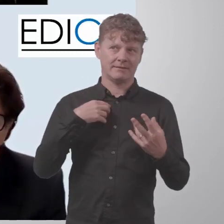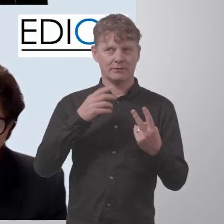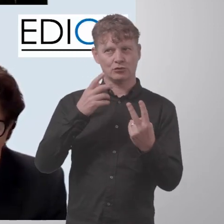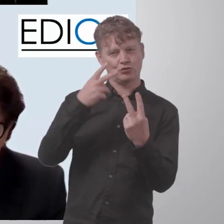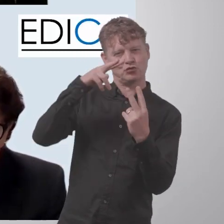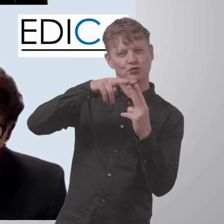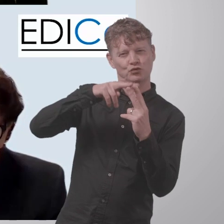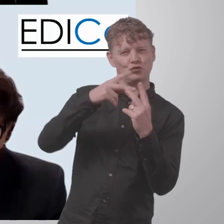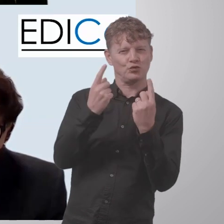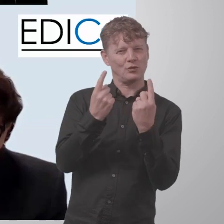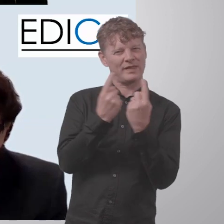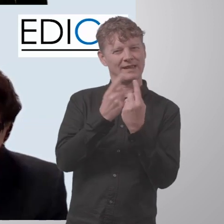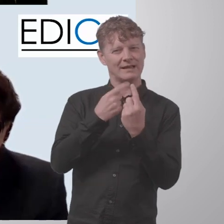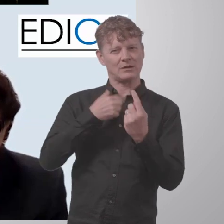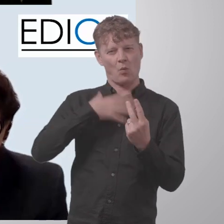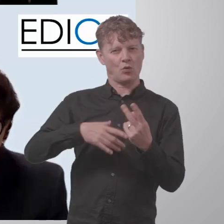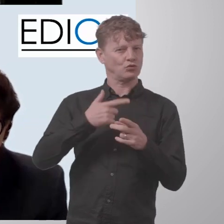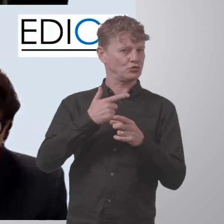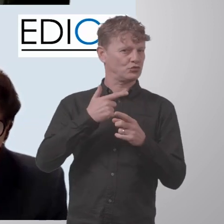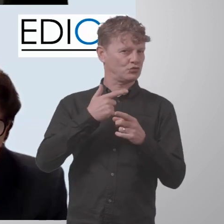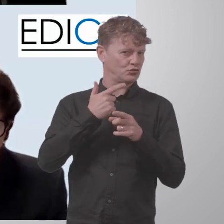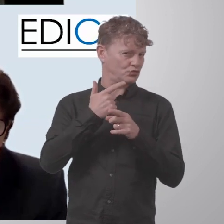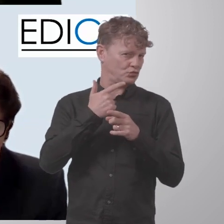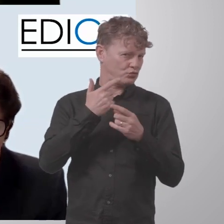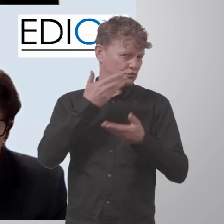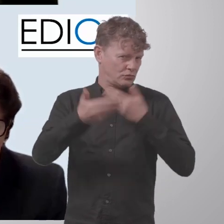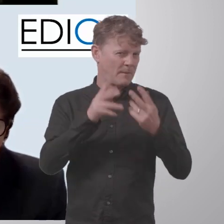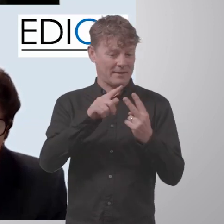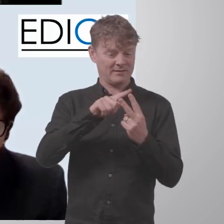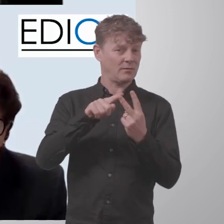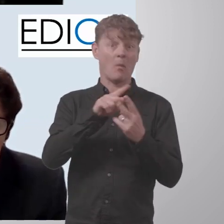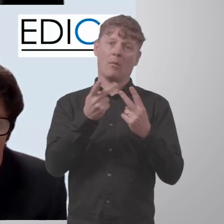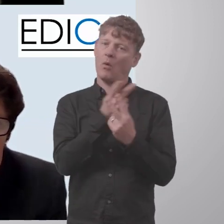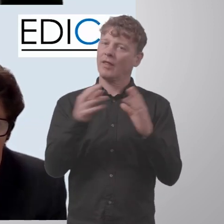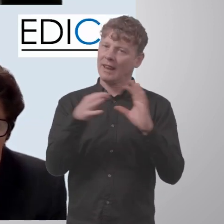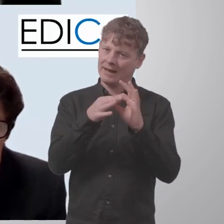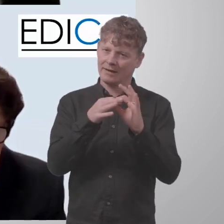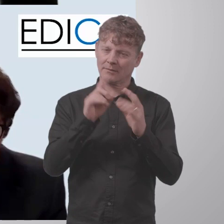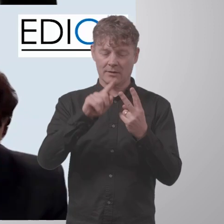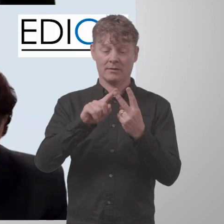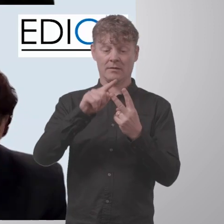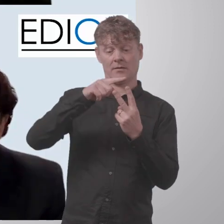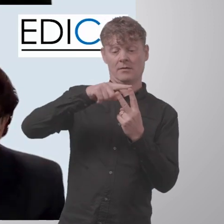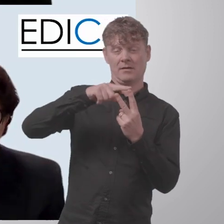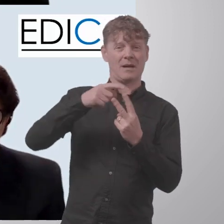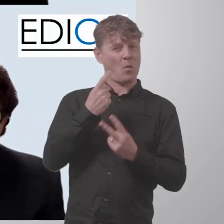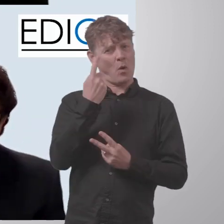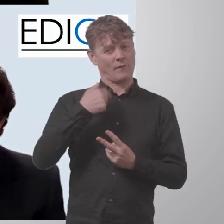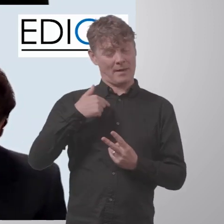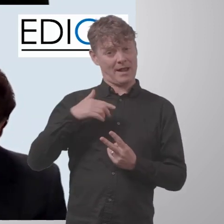very much interlinked. I would say primarily, given that one of my main areas of interest in relation